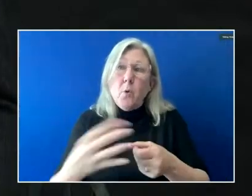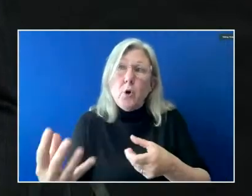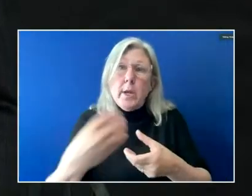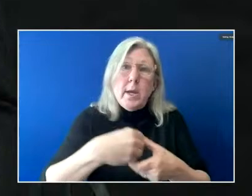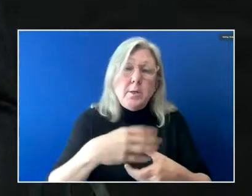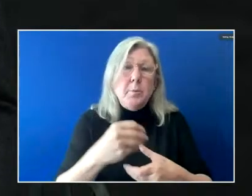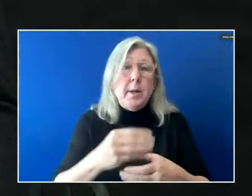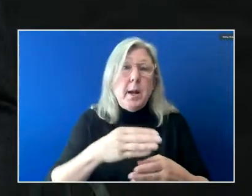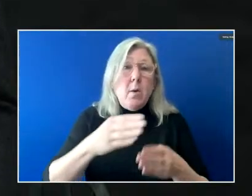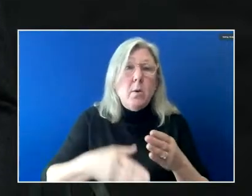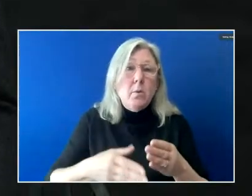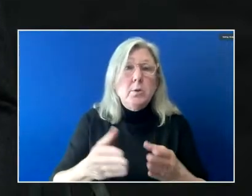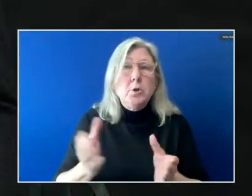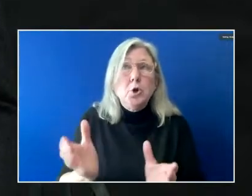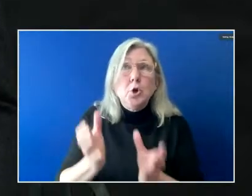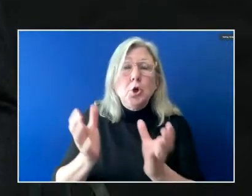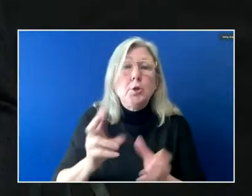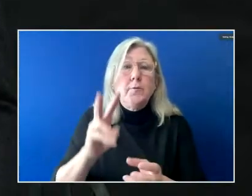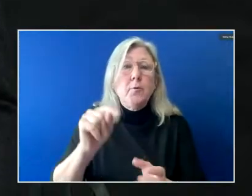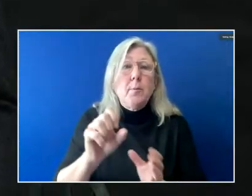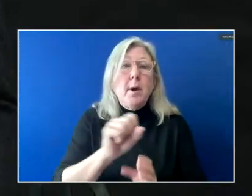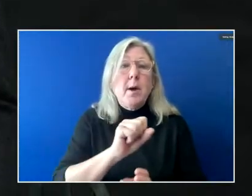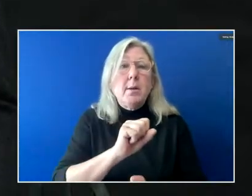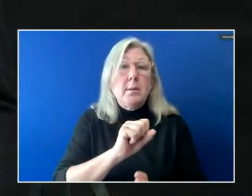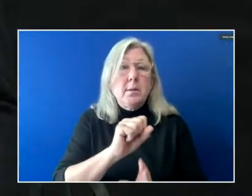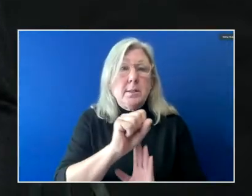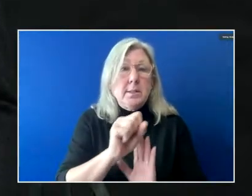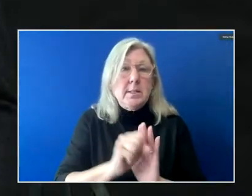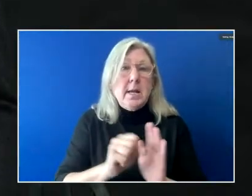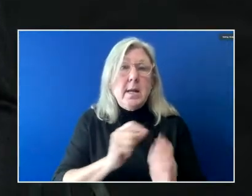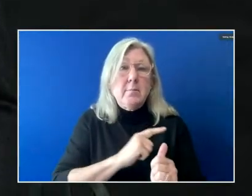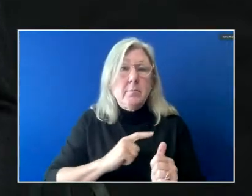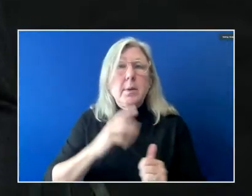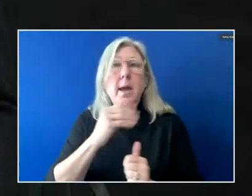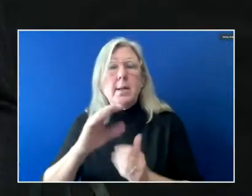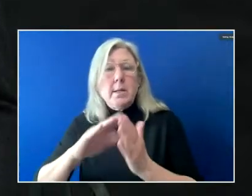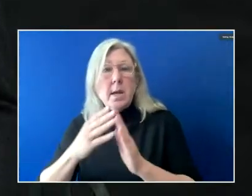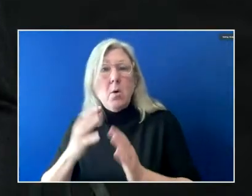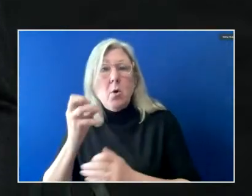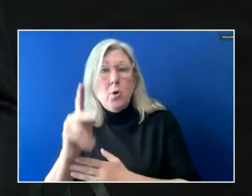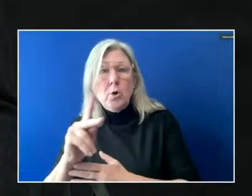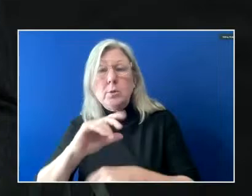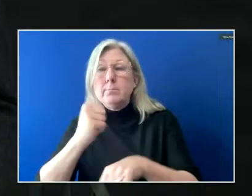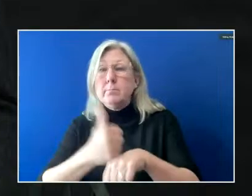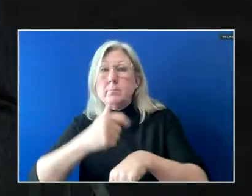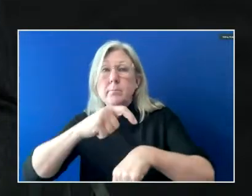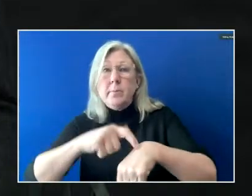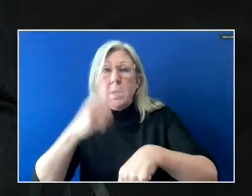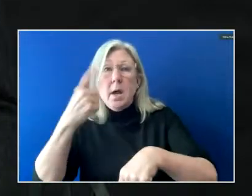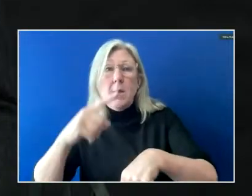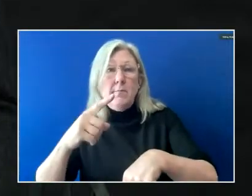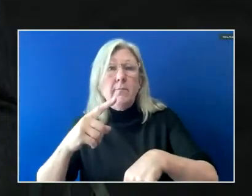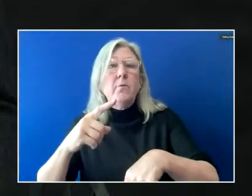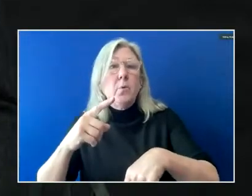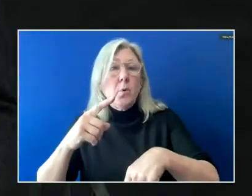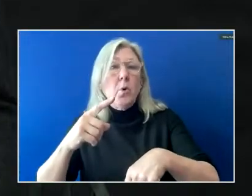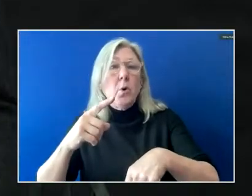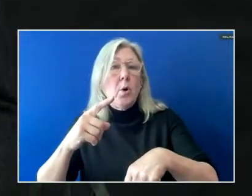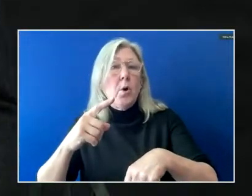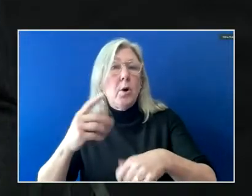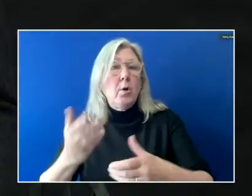state legislature and coordination with our town clerks to set a timeline for adding the option of ran chose voting voting to